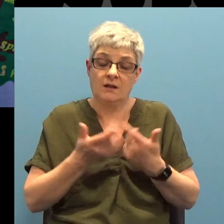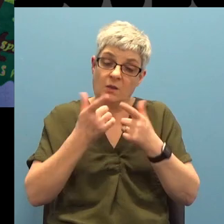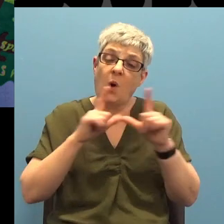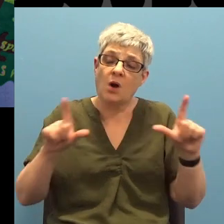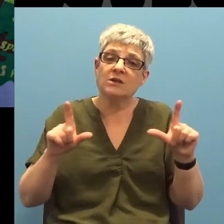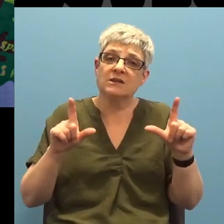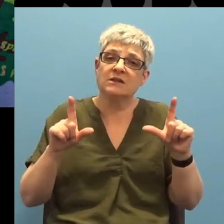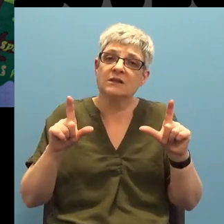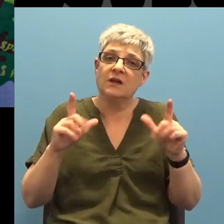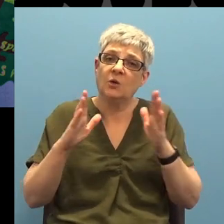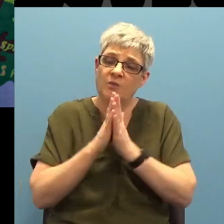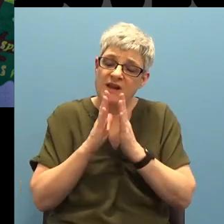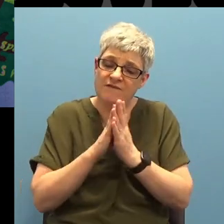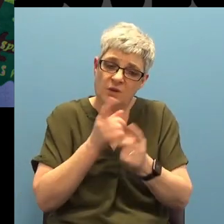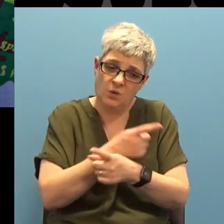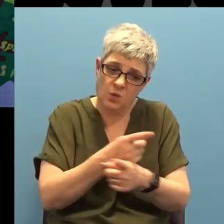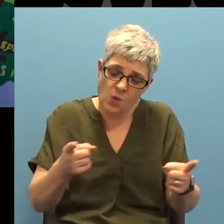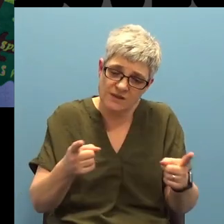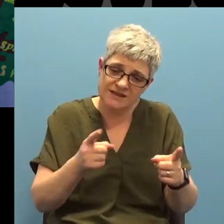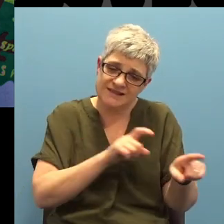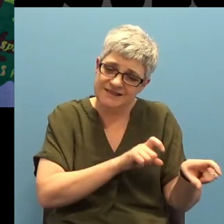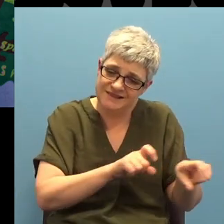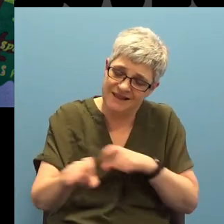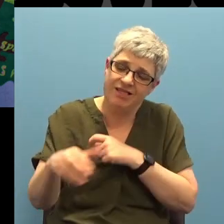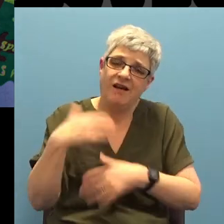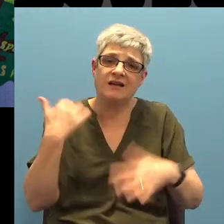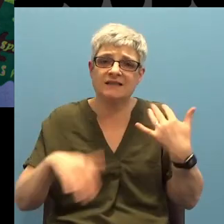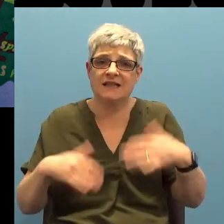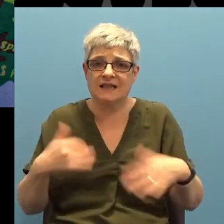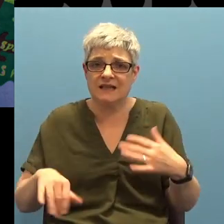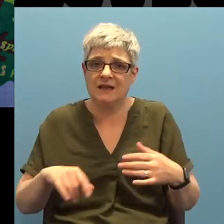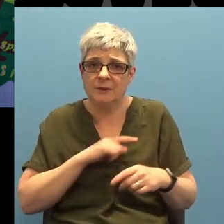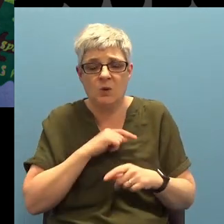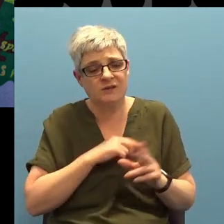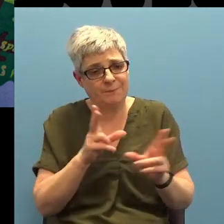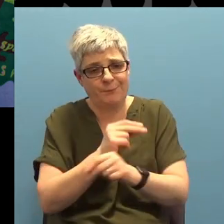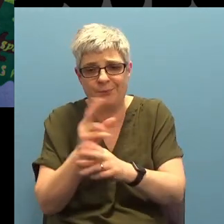And Lord, we pray for those still hurting through missing out,